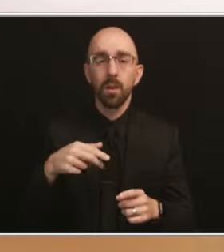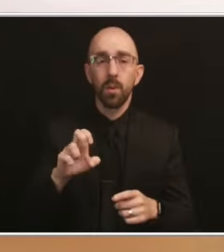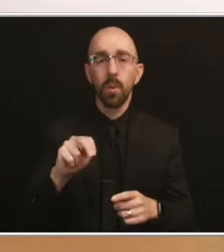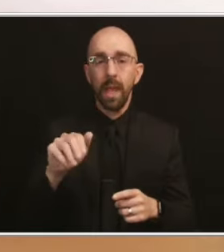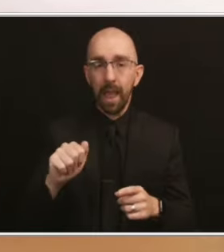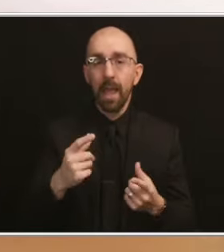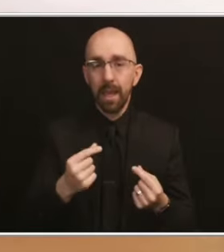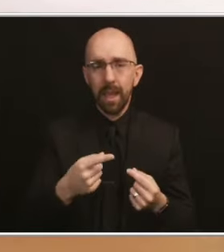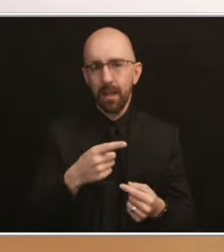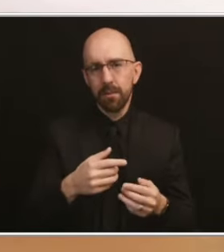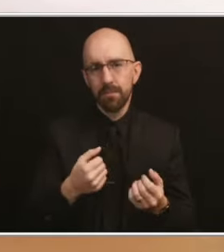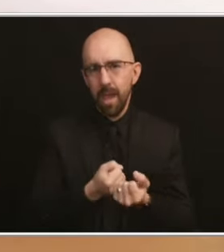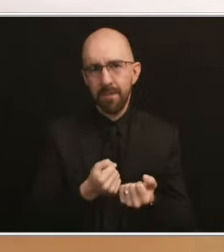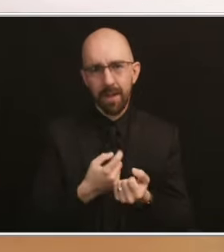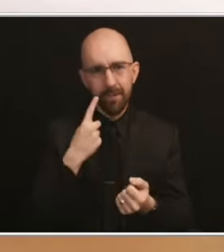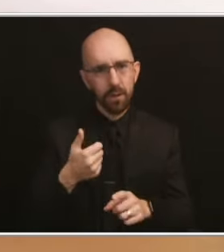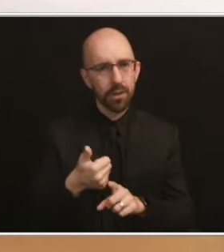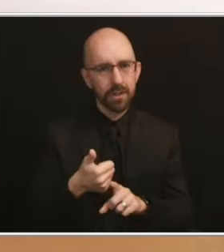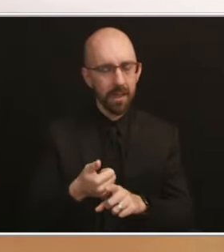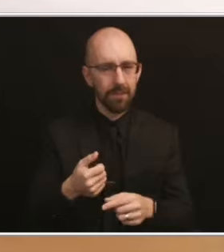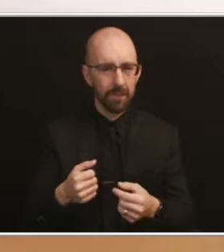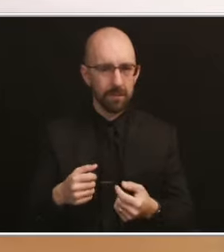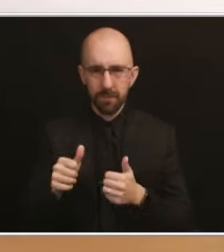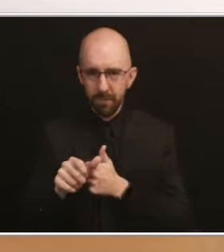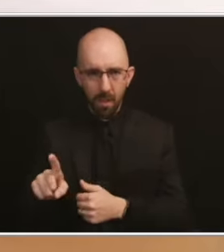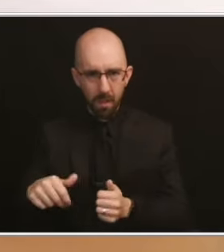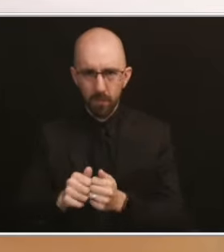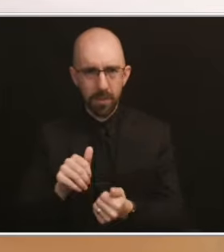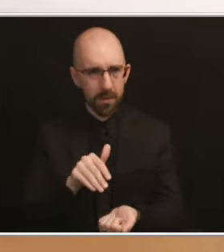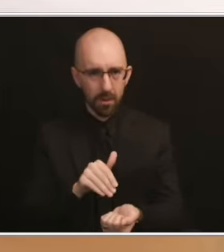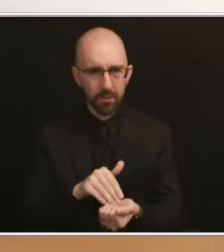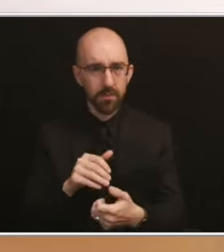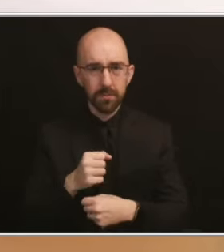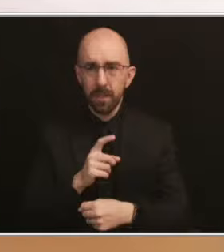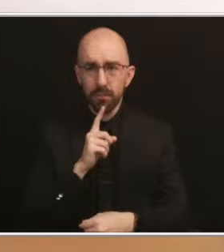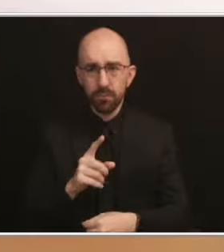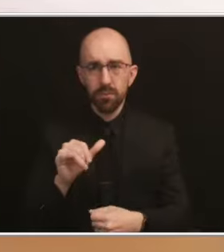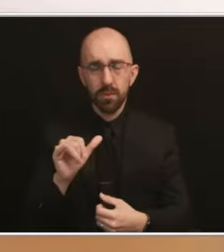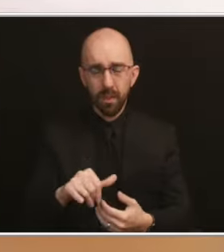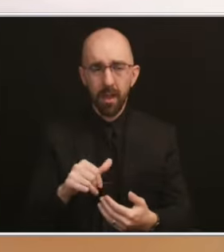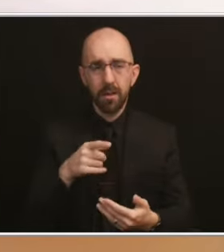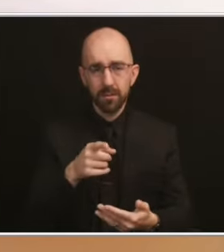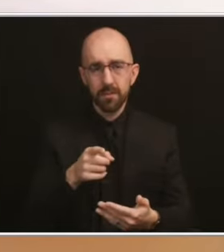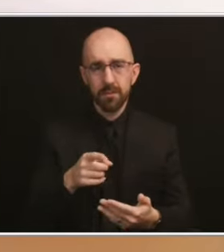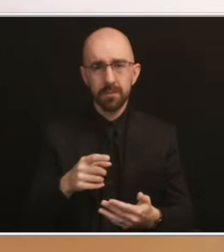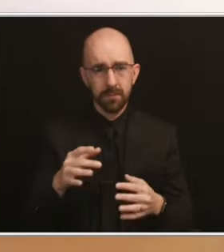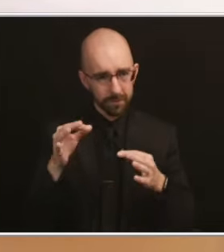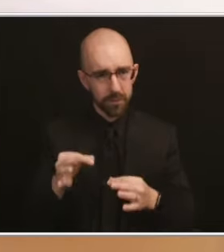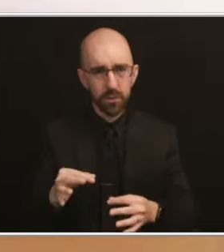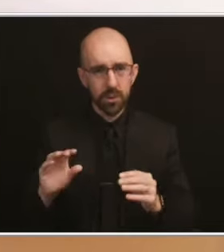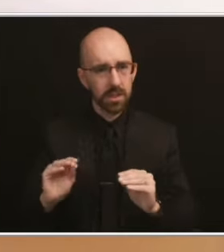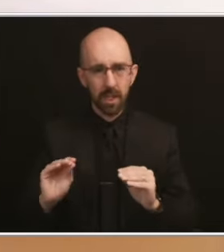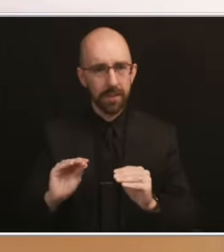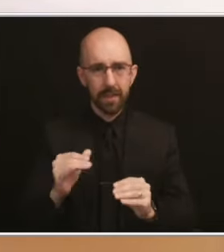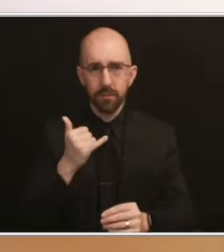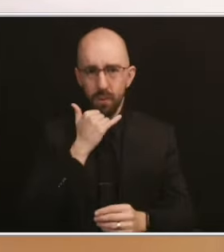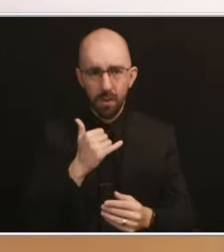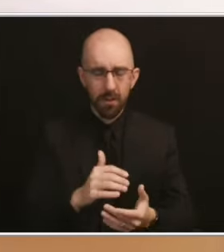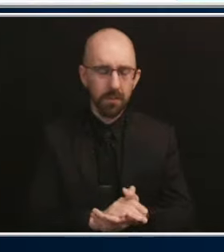keep following up with your doctors, just making sure that you're absolutely sure that nothing's wrong.